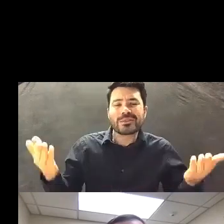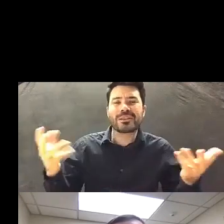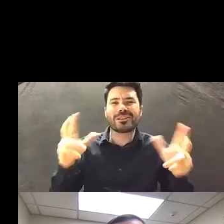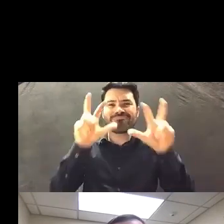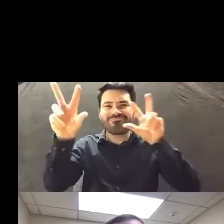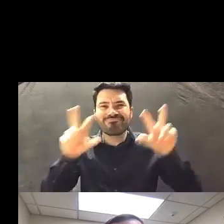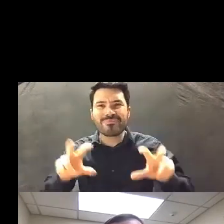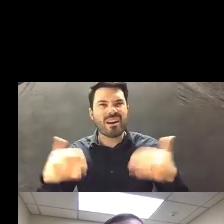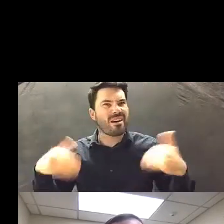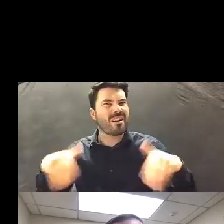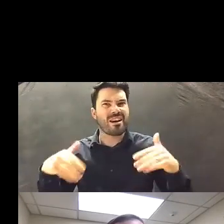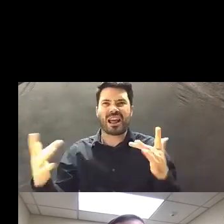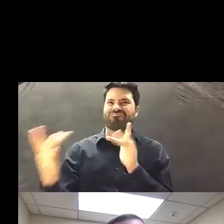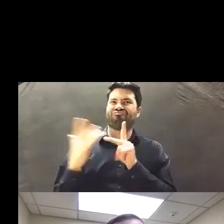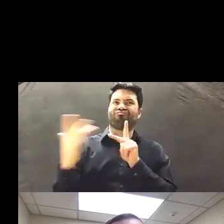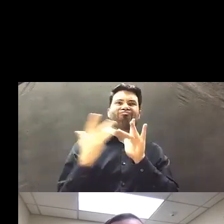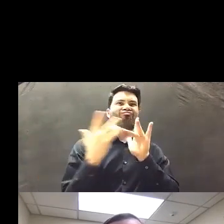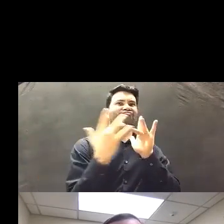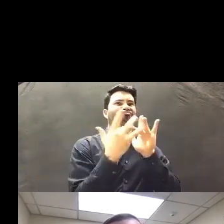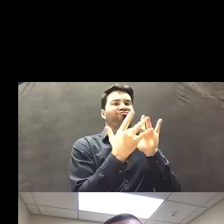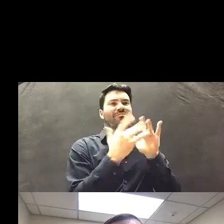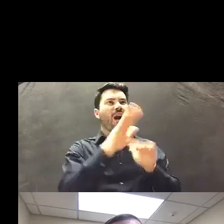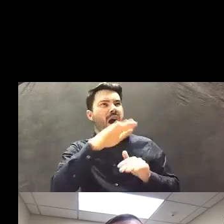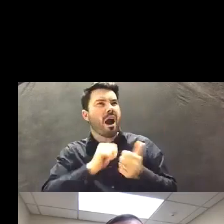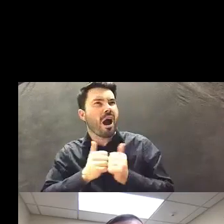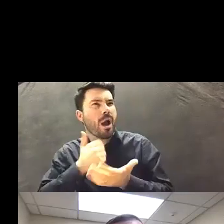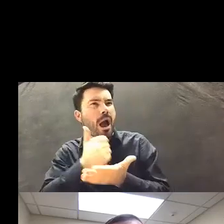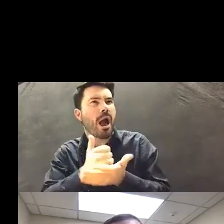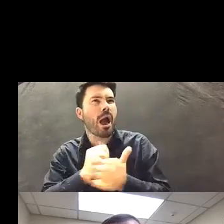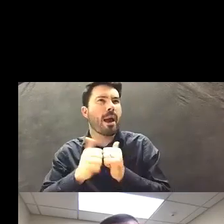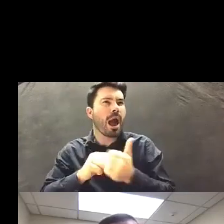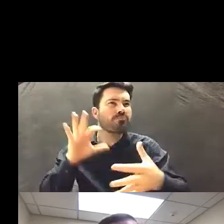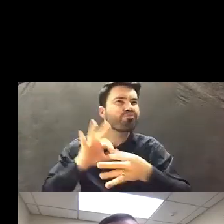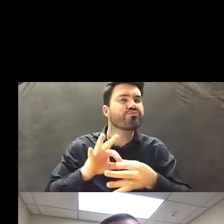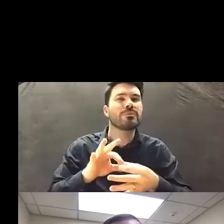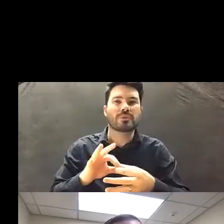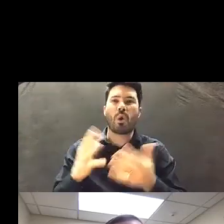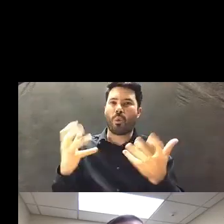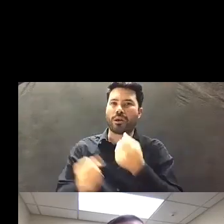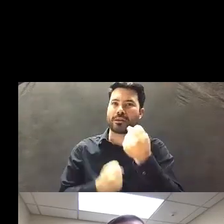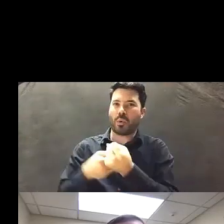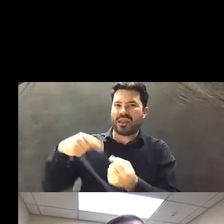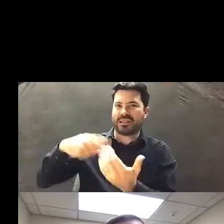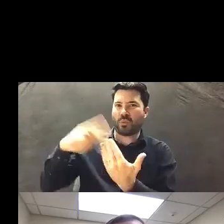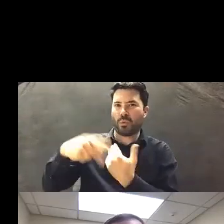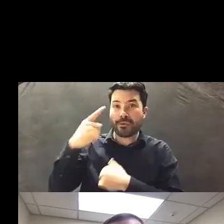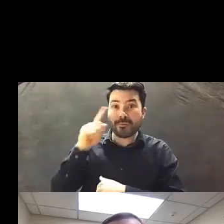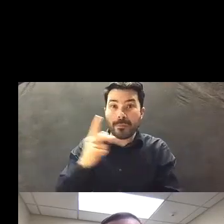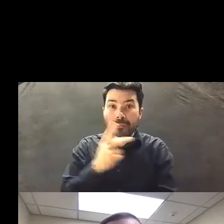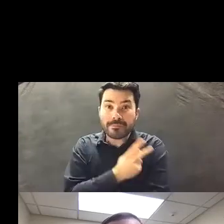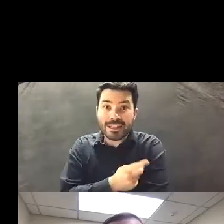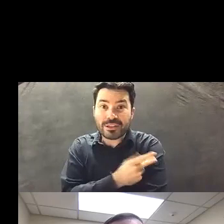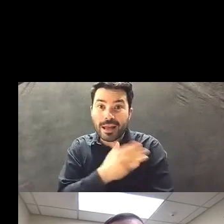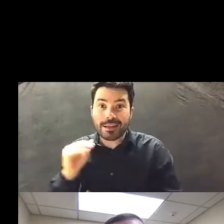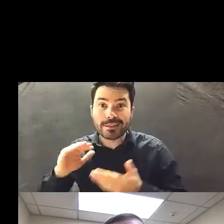contribute? How can we partner? How can we help advance our initiative of the year on behalf of our patients and our communities? I'm so